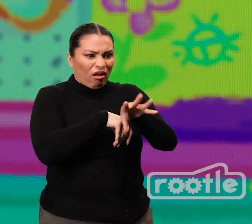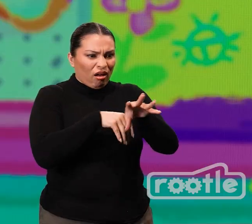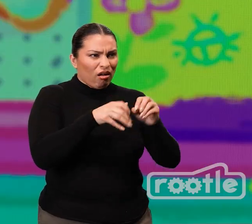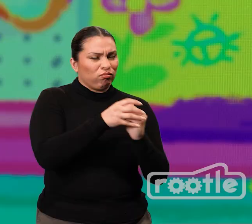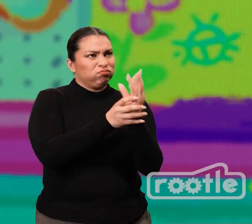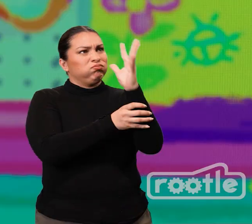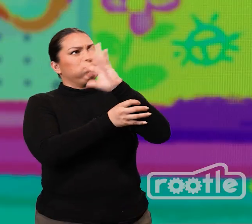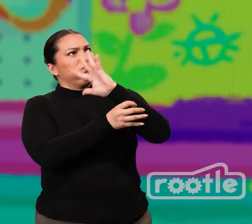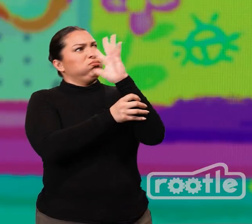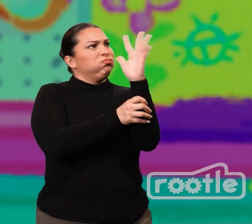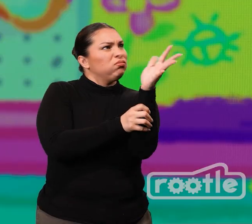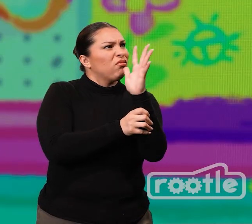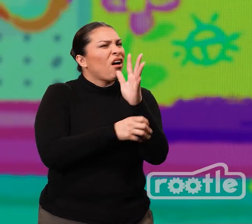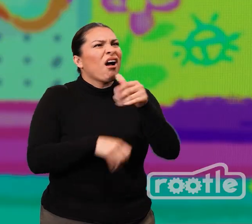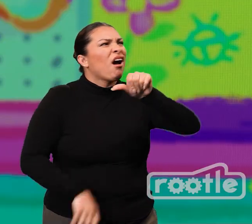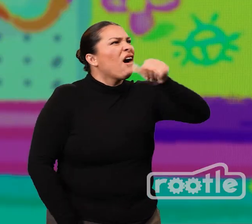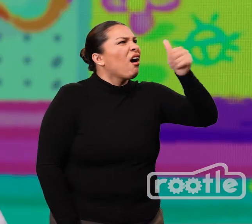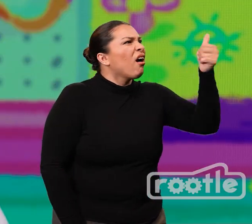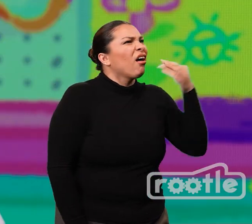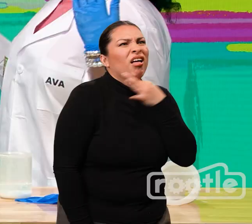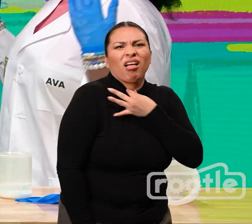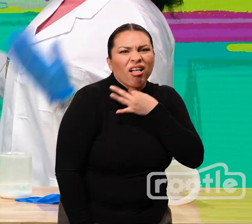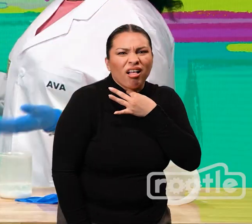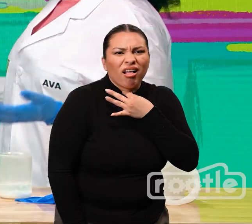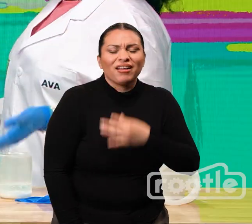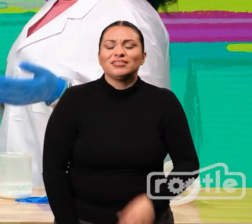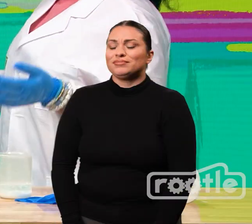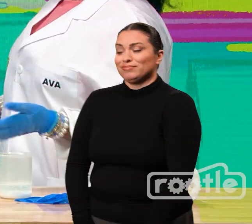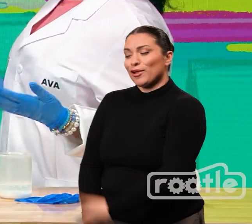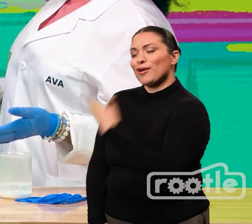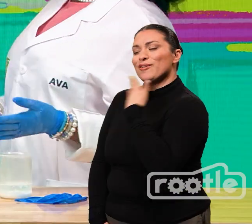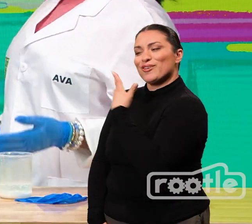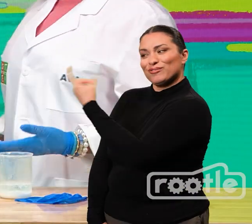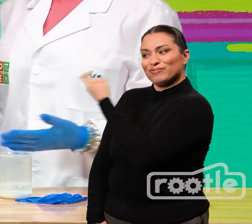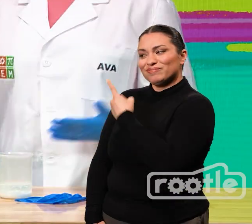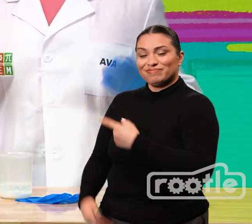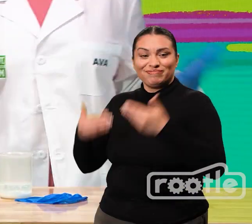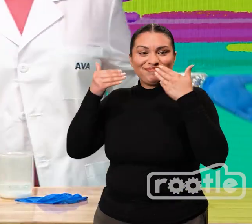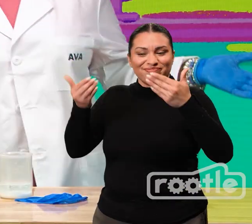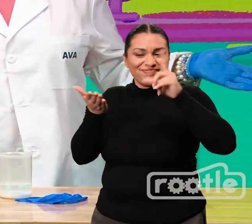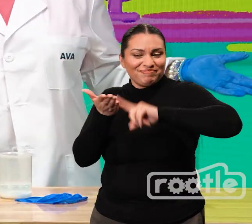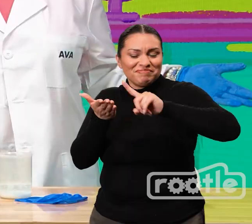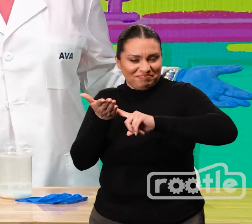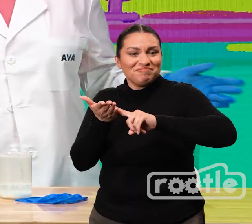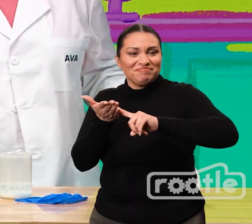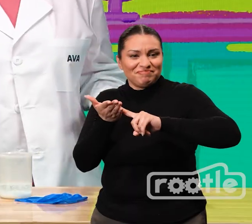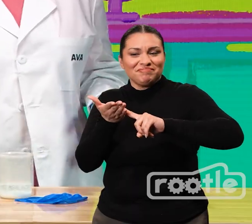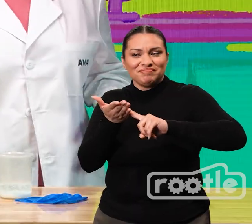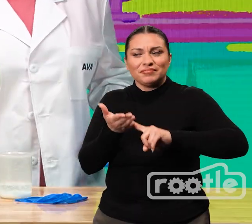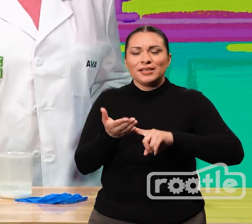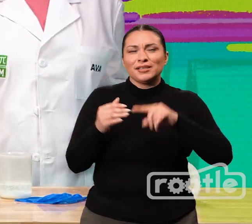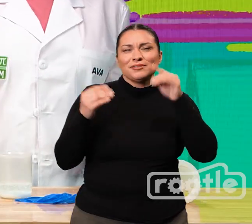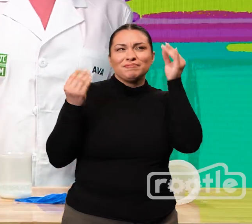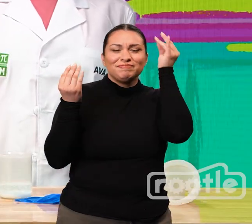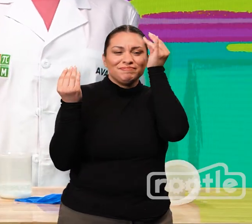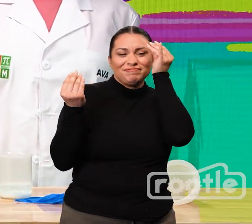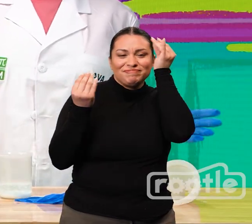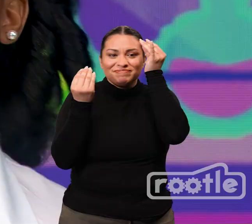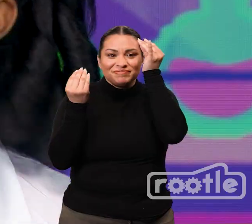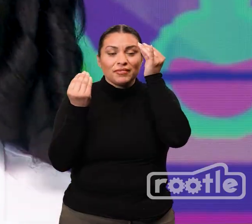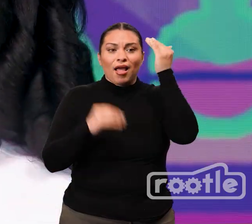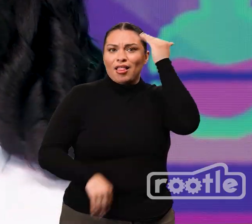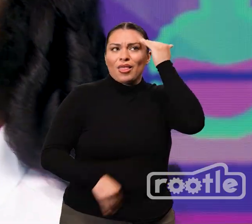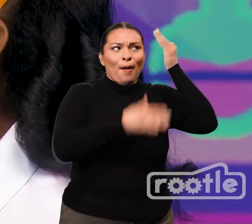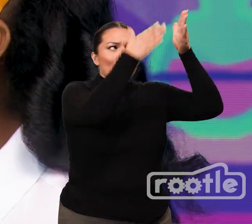inflate? What else can acids do? Now that's a big question. We can ask big questions. We can figure it